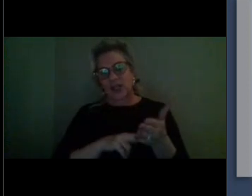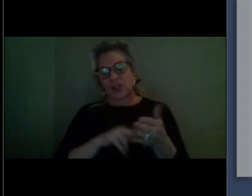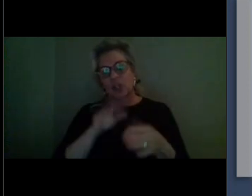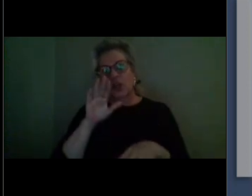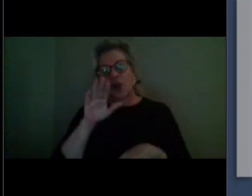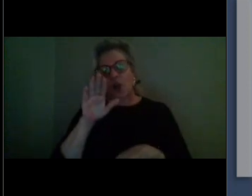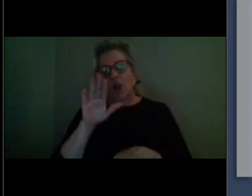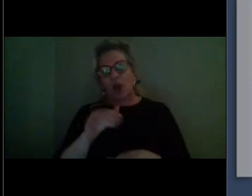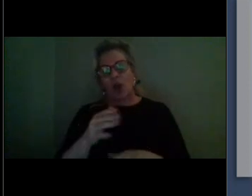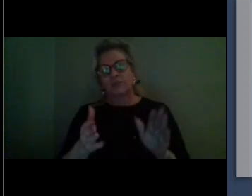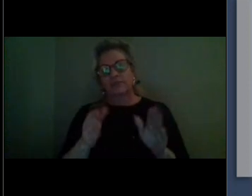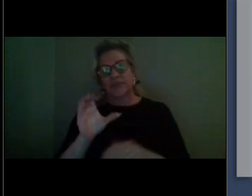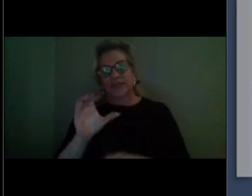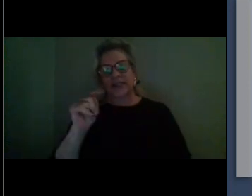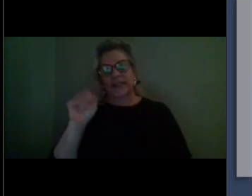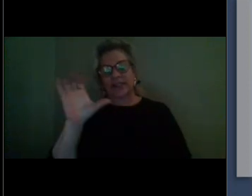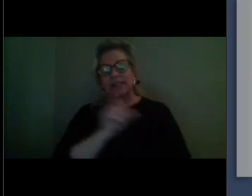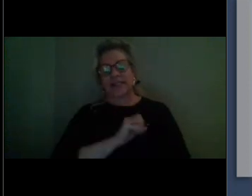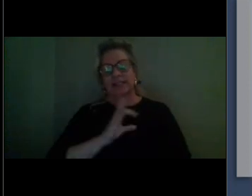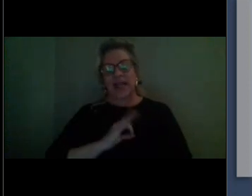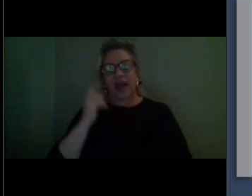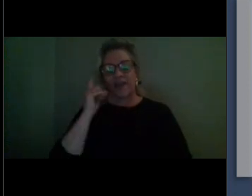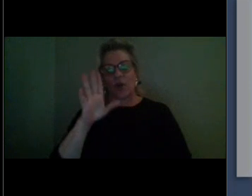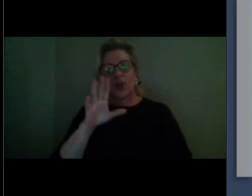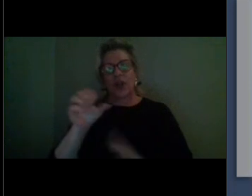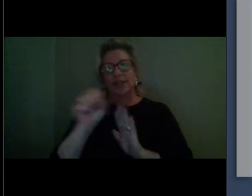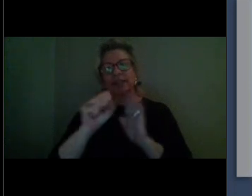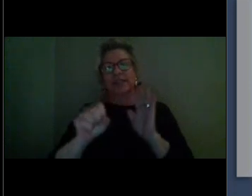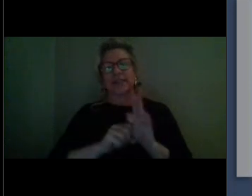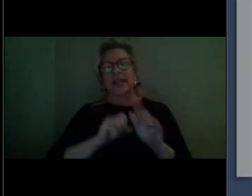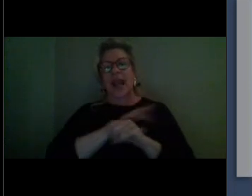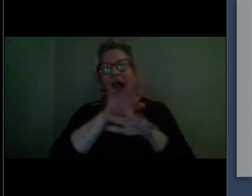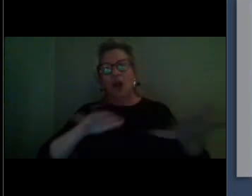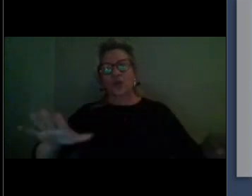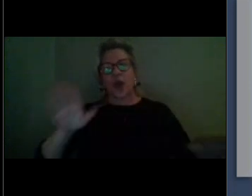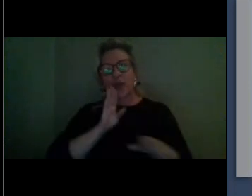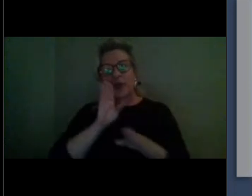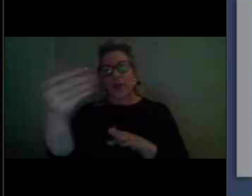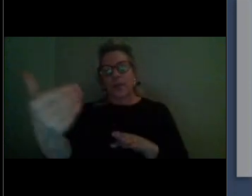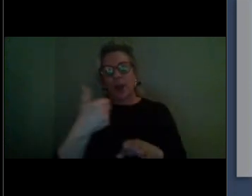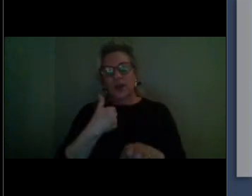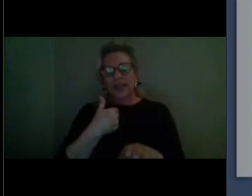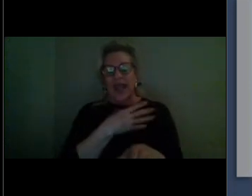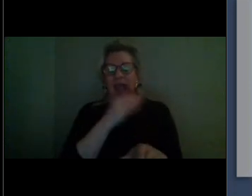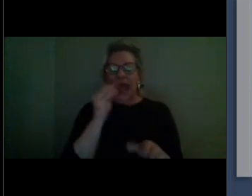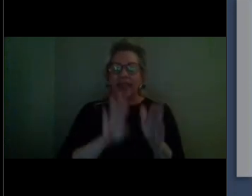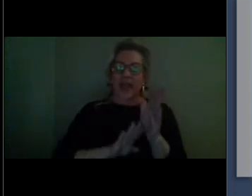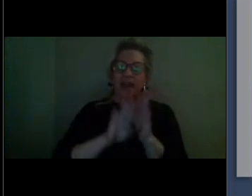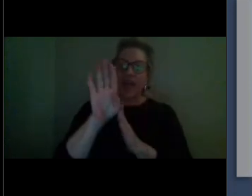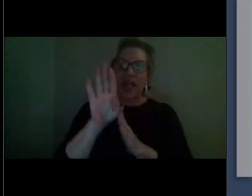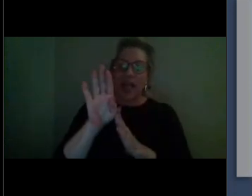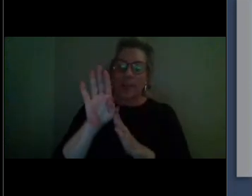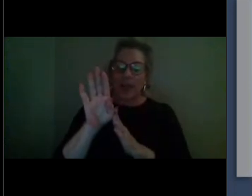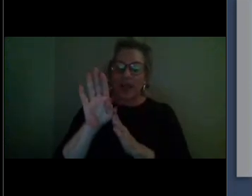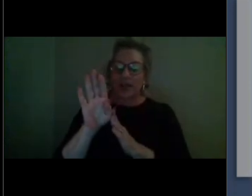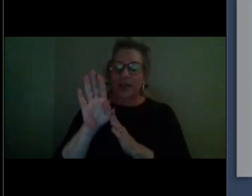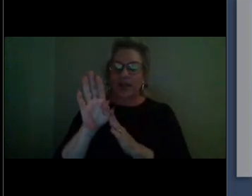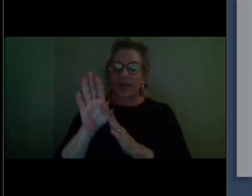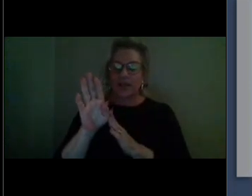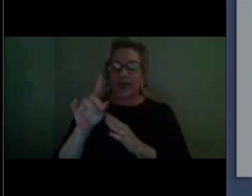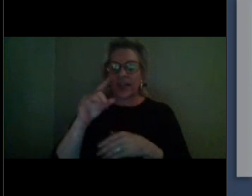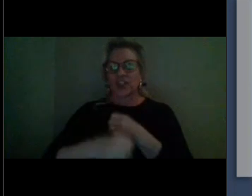staff, CTC staff that is, for their statewide outreach and transparency in the development of the program guidelines earlier this year, and